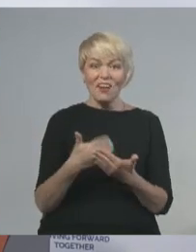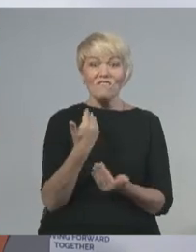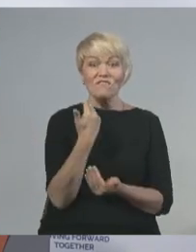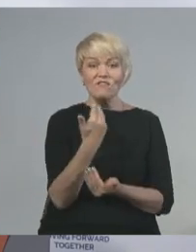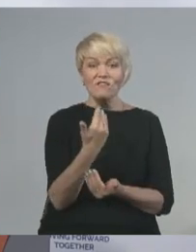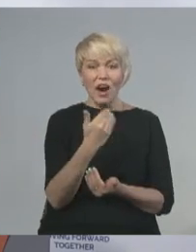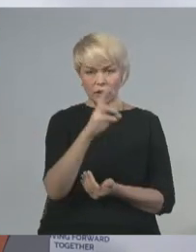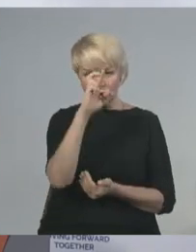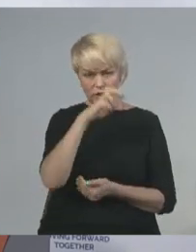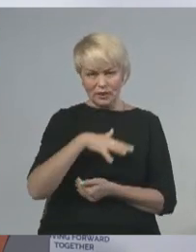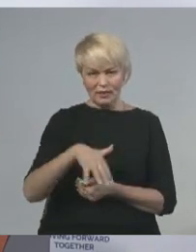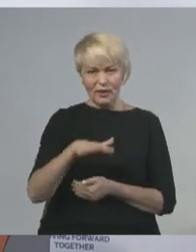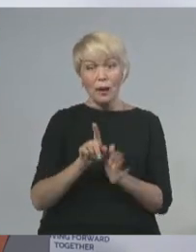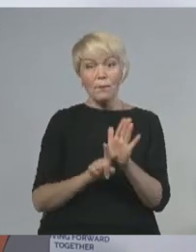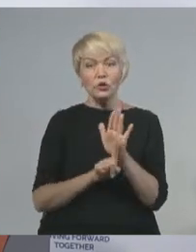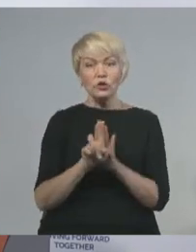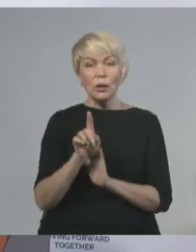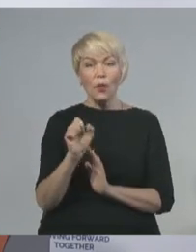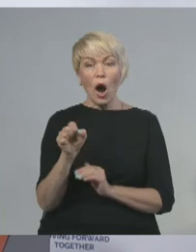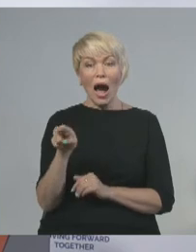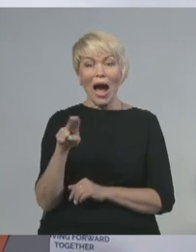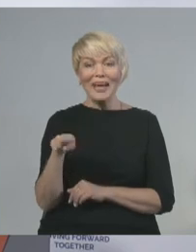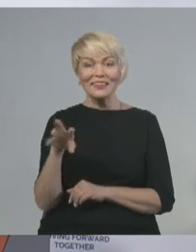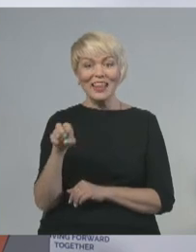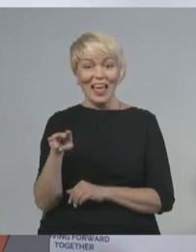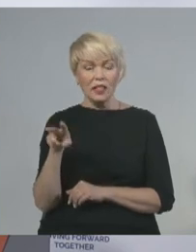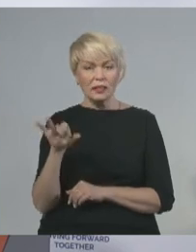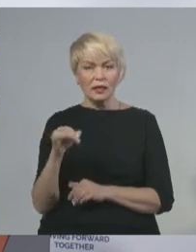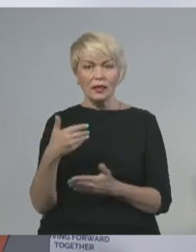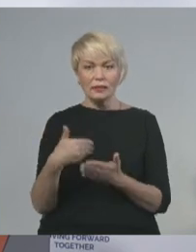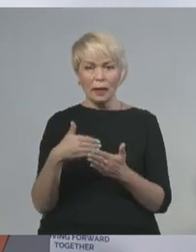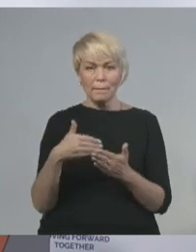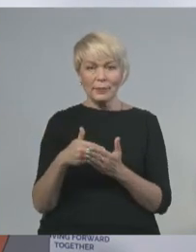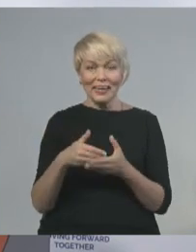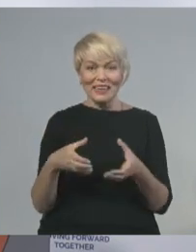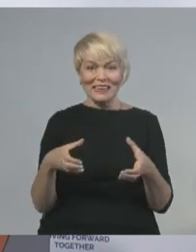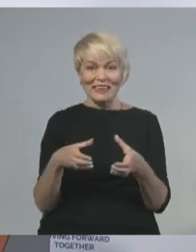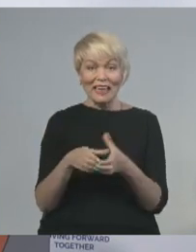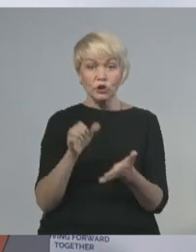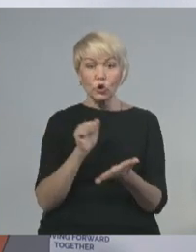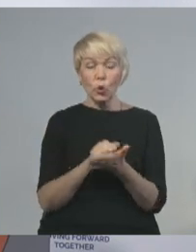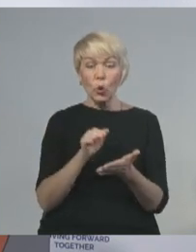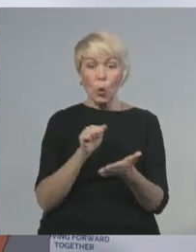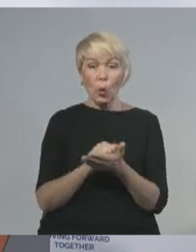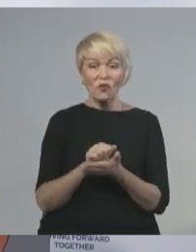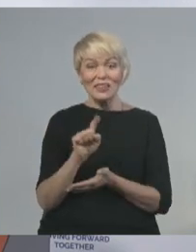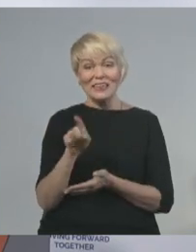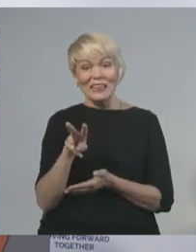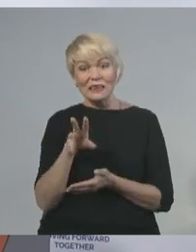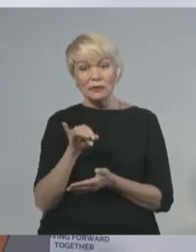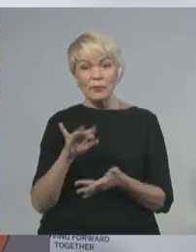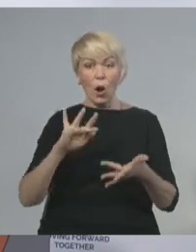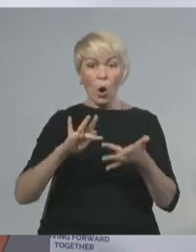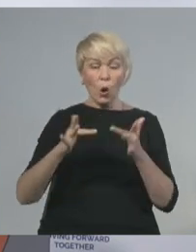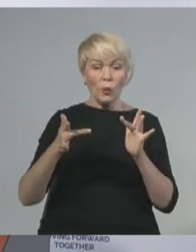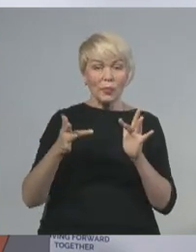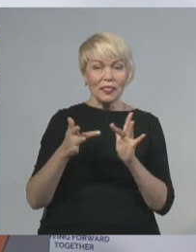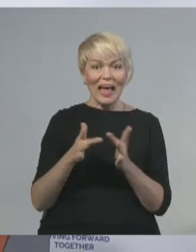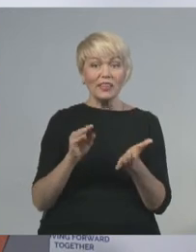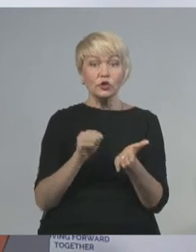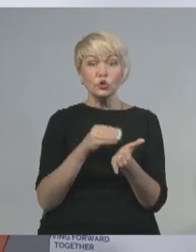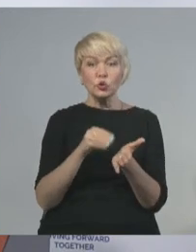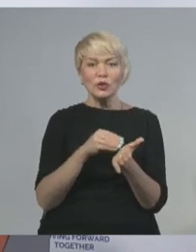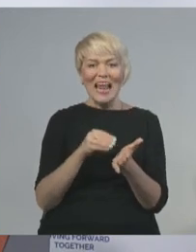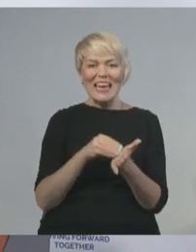adela in for example in the print media sector of czech republic or online media sector where the journalists are showing the media